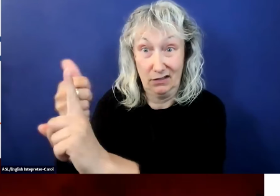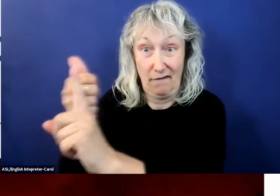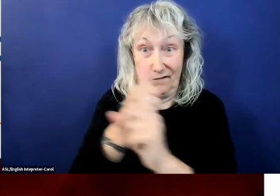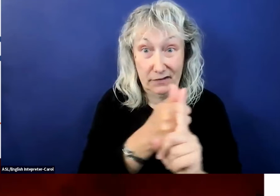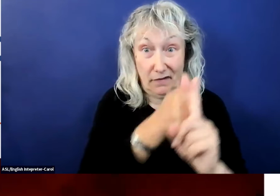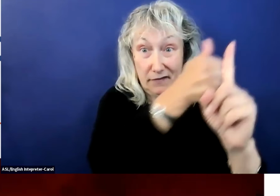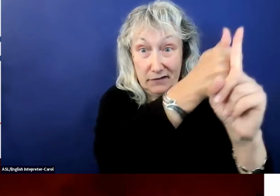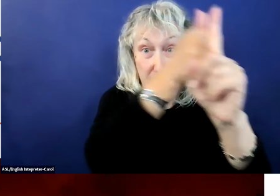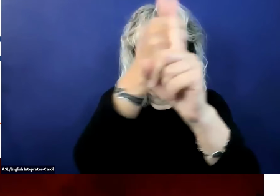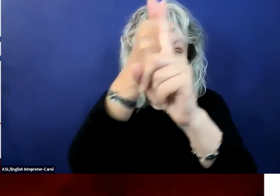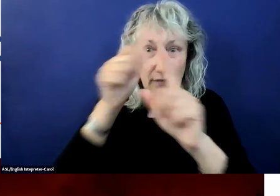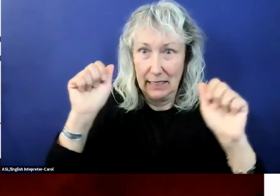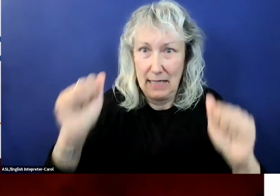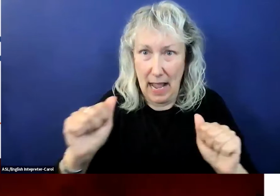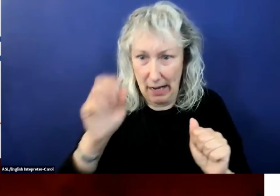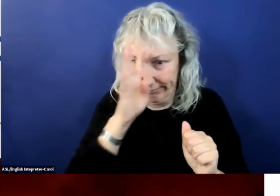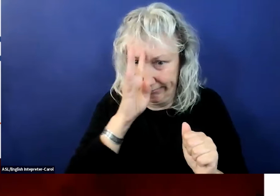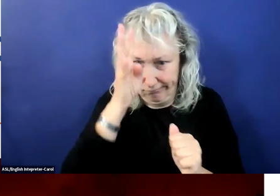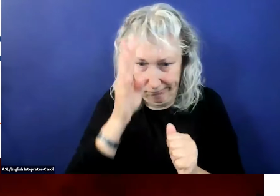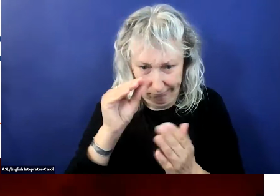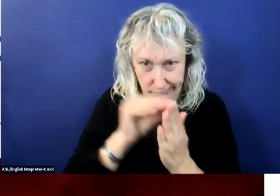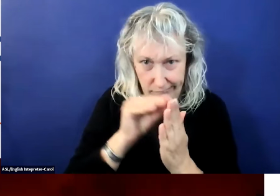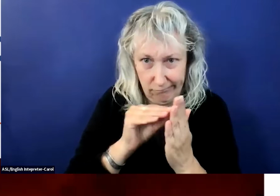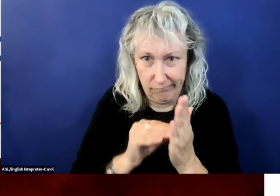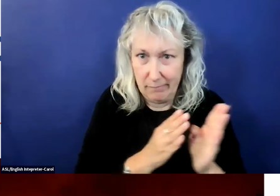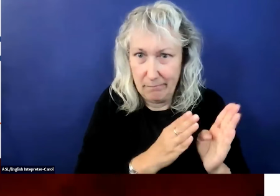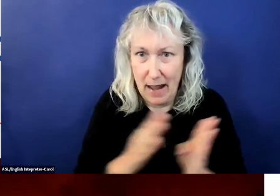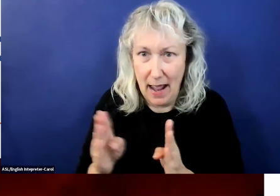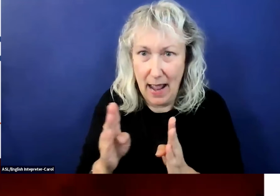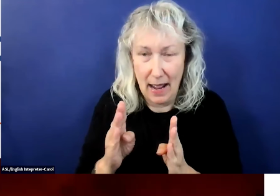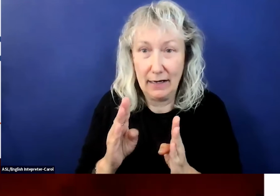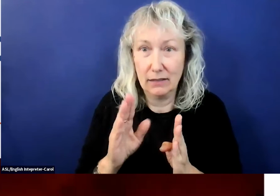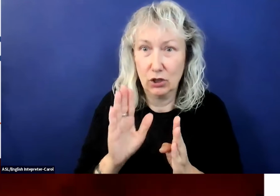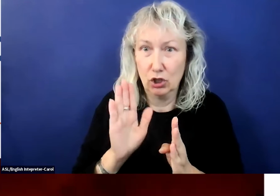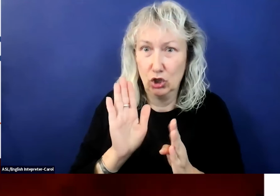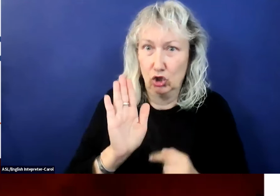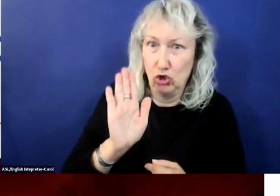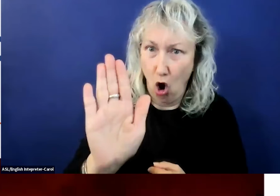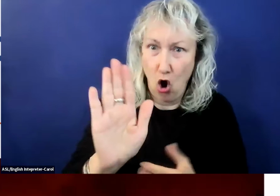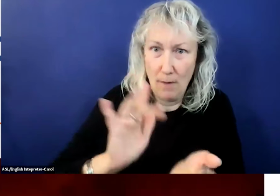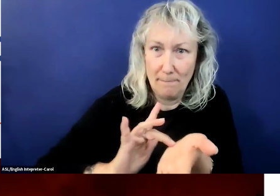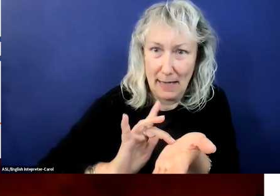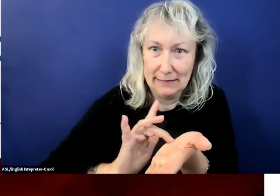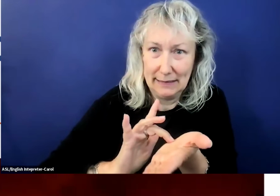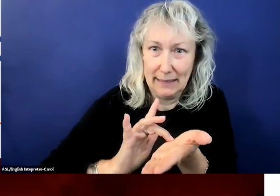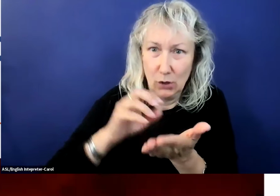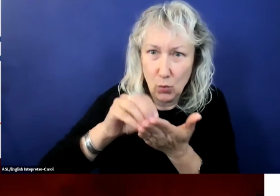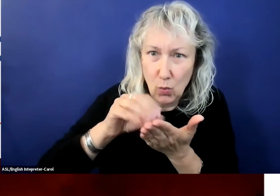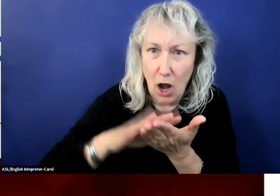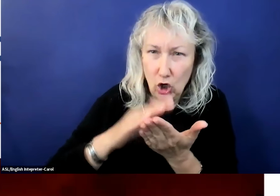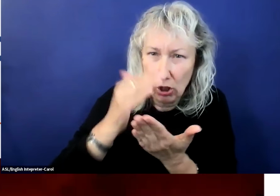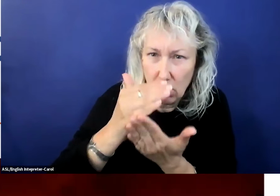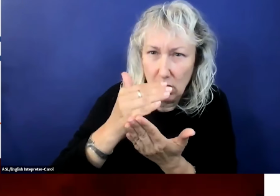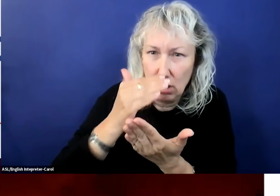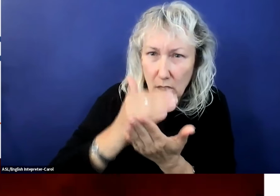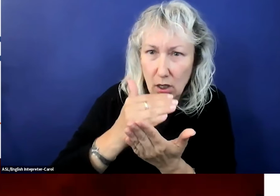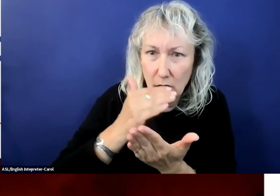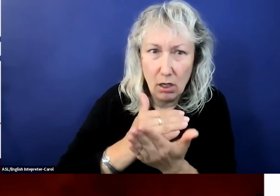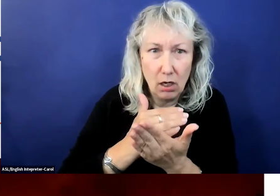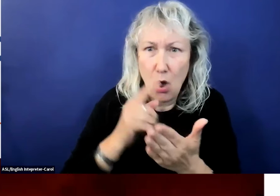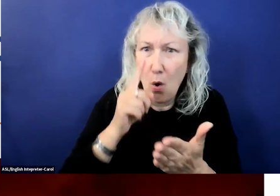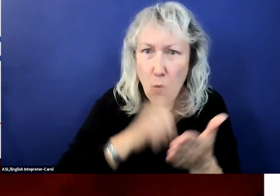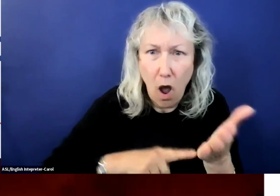emergency medication plan. Keep an accessible record of essential medications, and this would include the drug name,